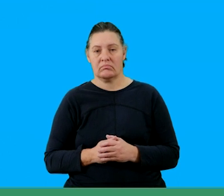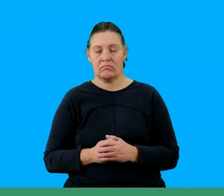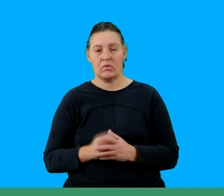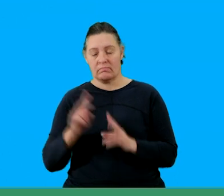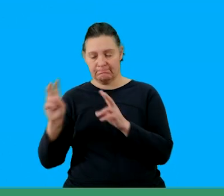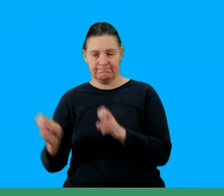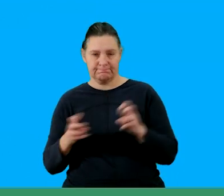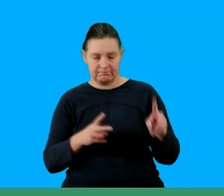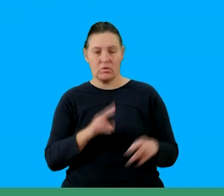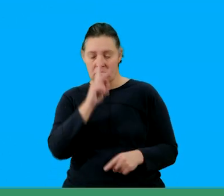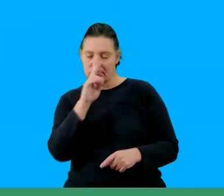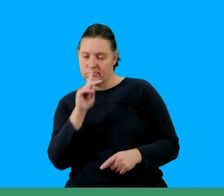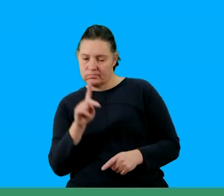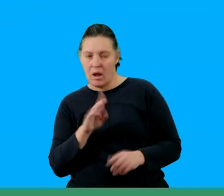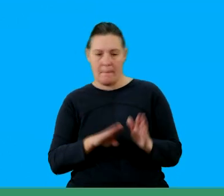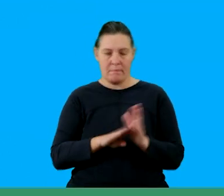product.